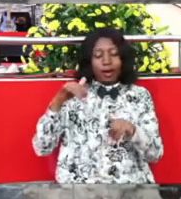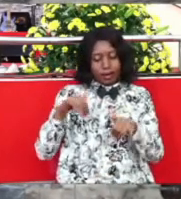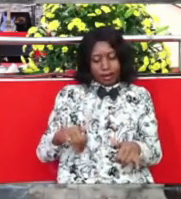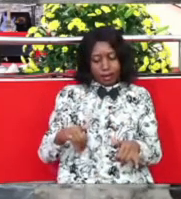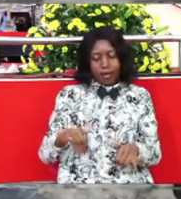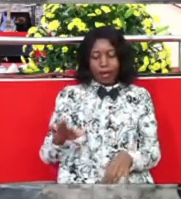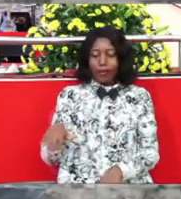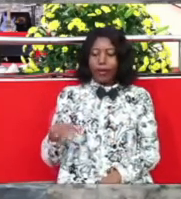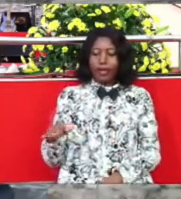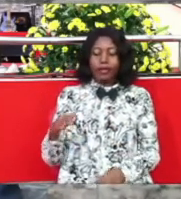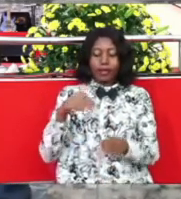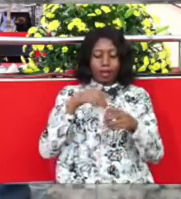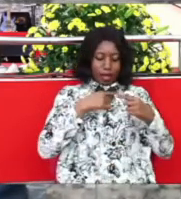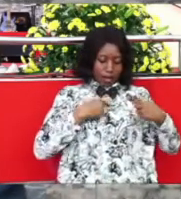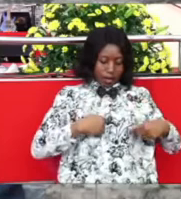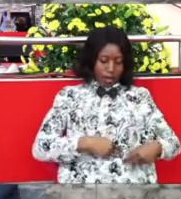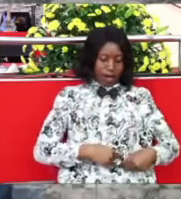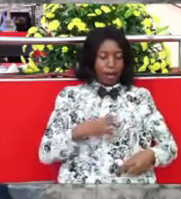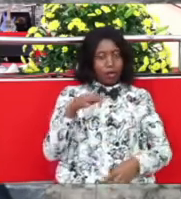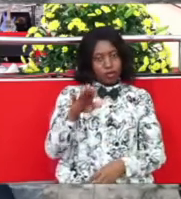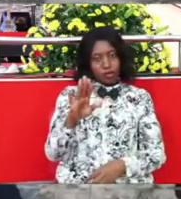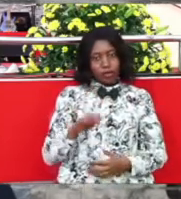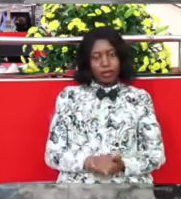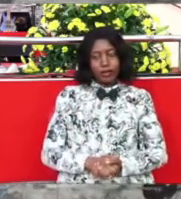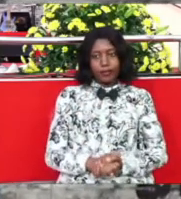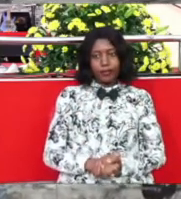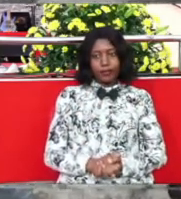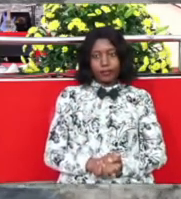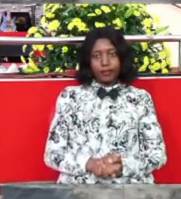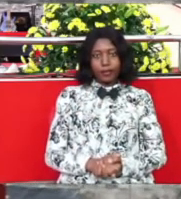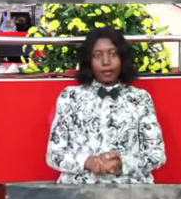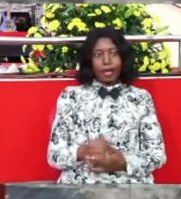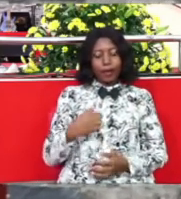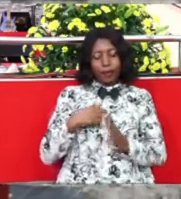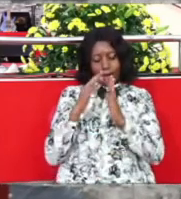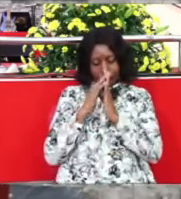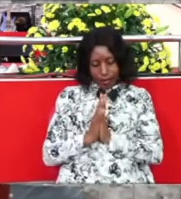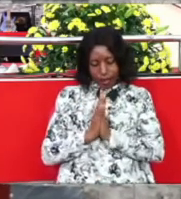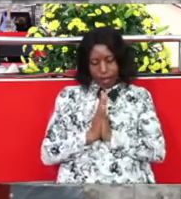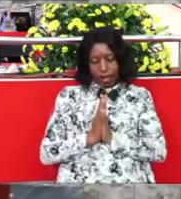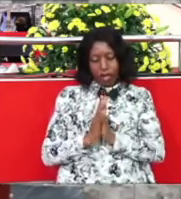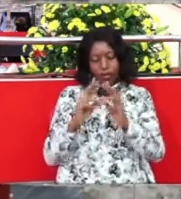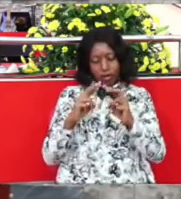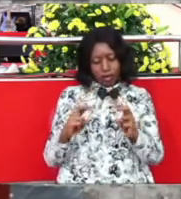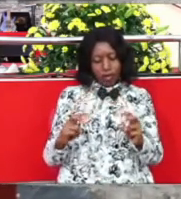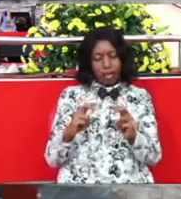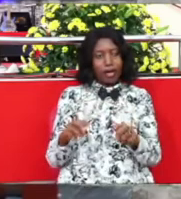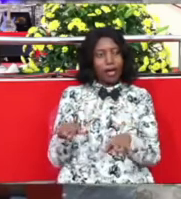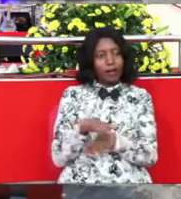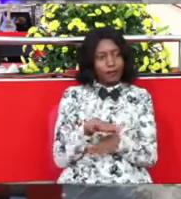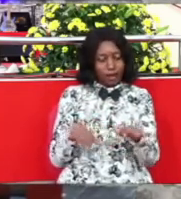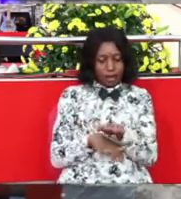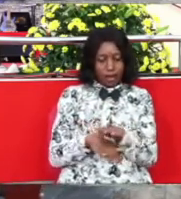ambapo umemfanya Mungu akaweze kuwa wa kuishi katika mioyo yetu. I'm praying that let us seek to lay everything at the altar of